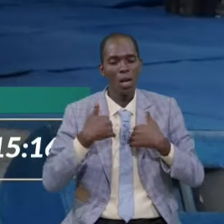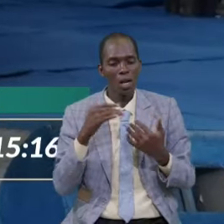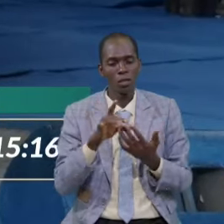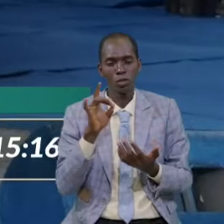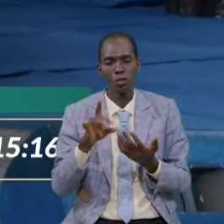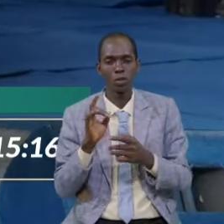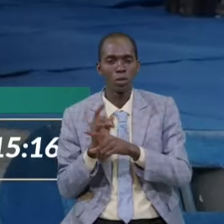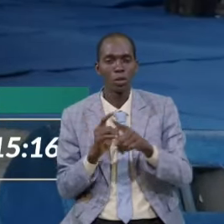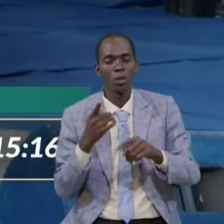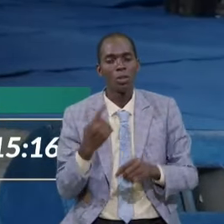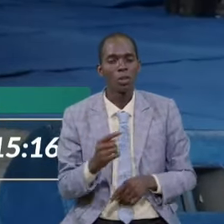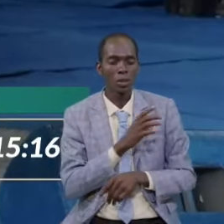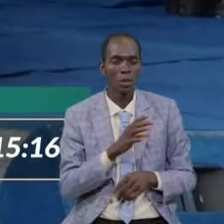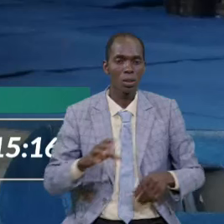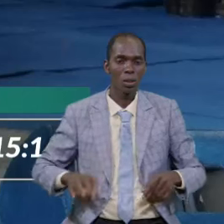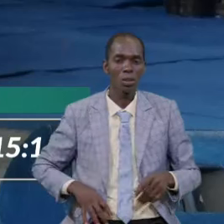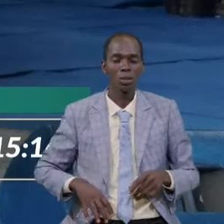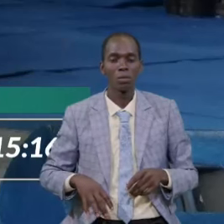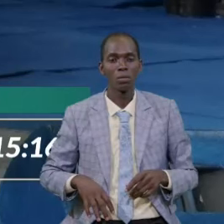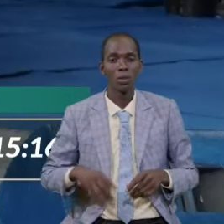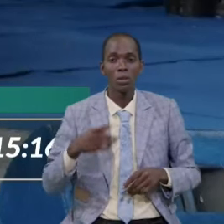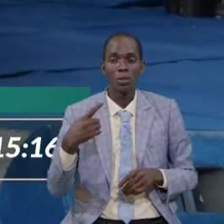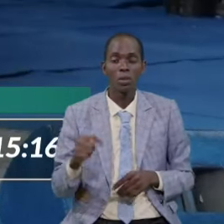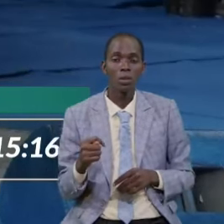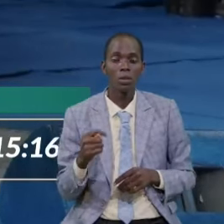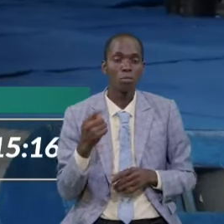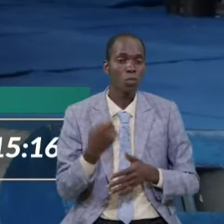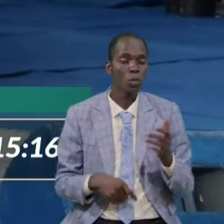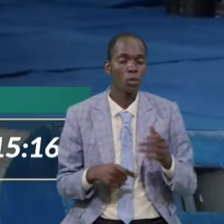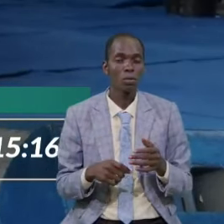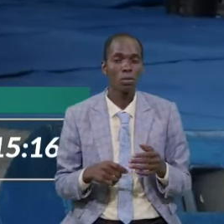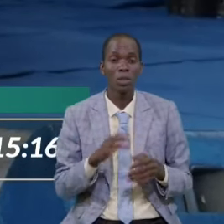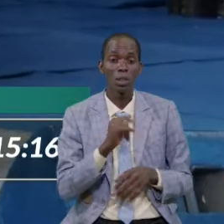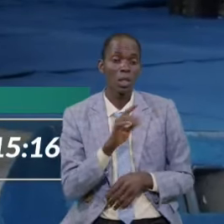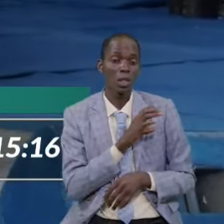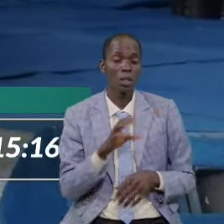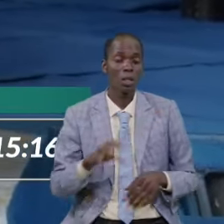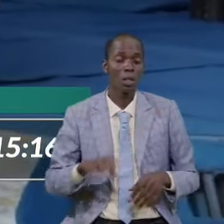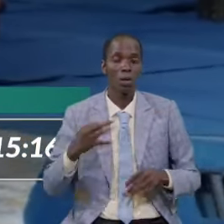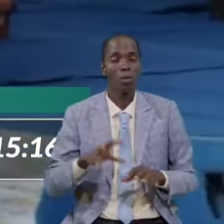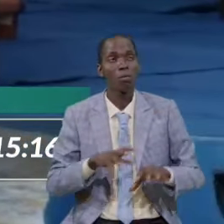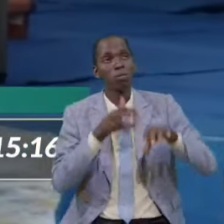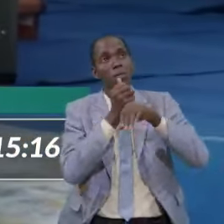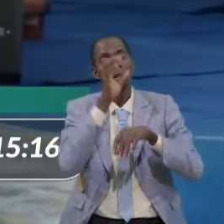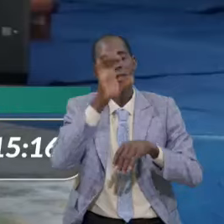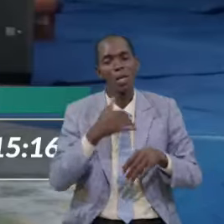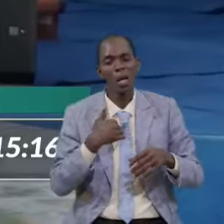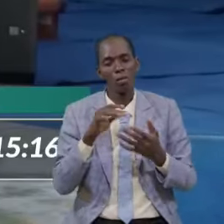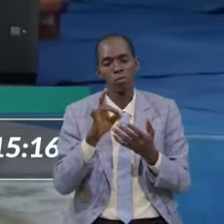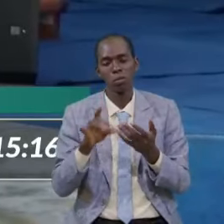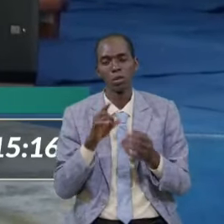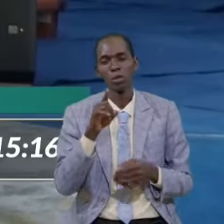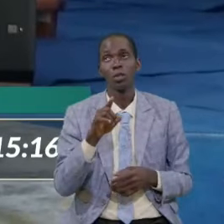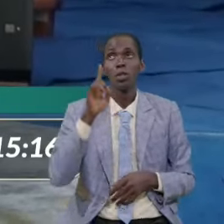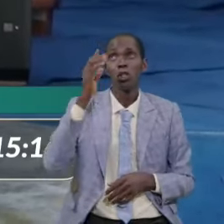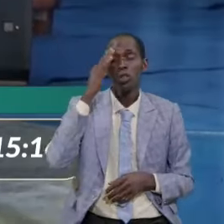has chosen you. He knew you were a sinner. He knew your sin. He knew your evil. And all the same, he said, I'll die